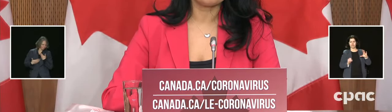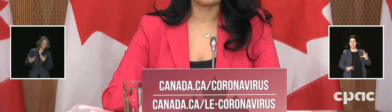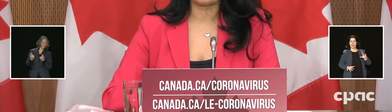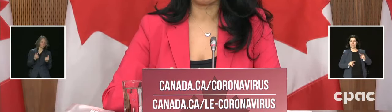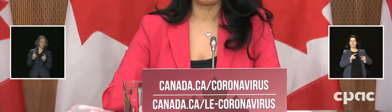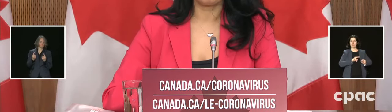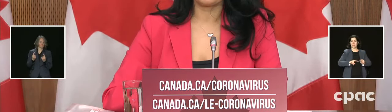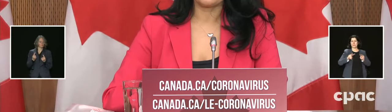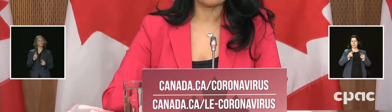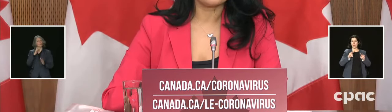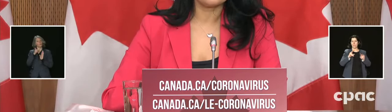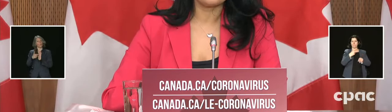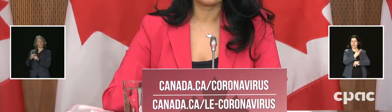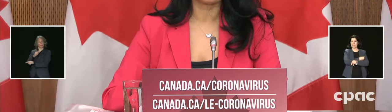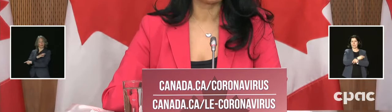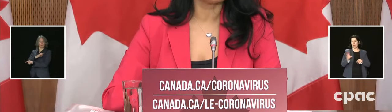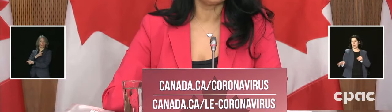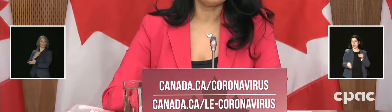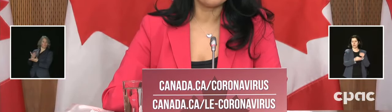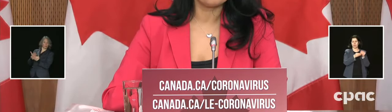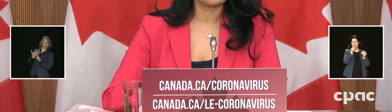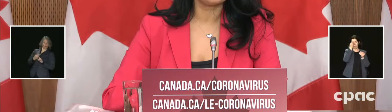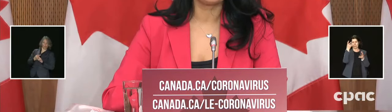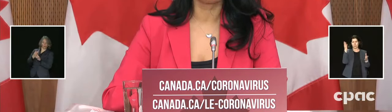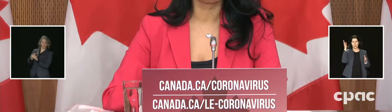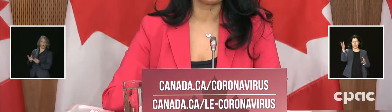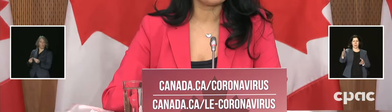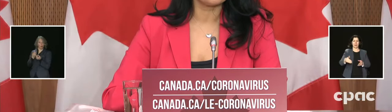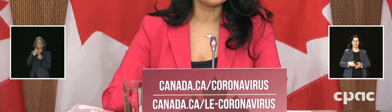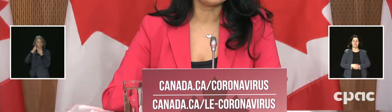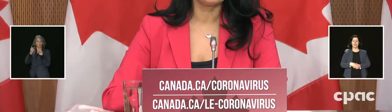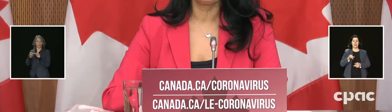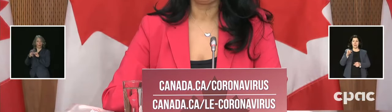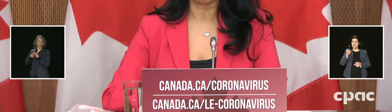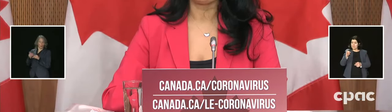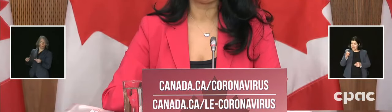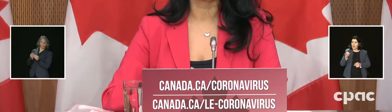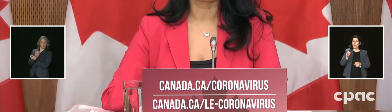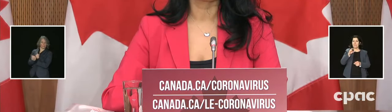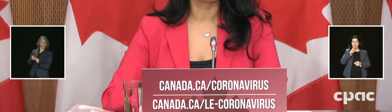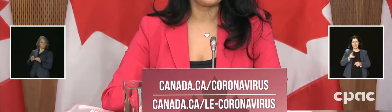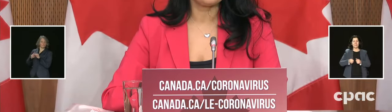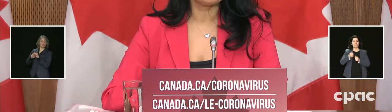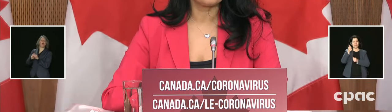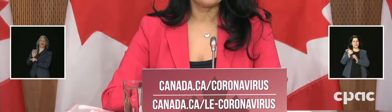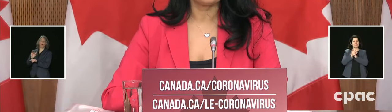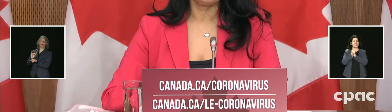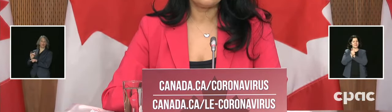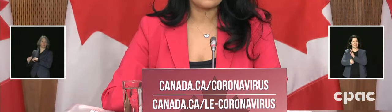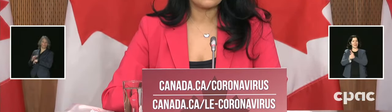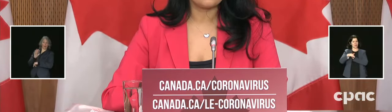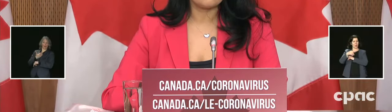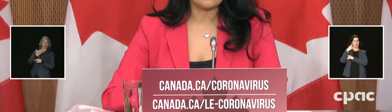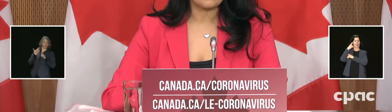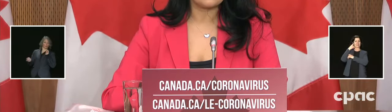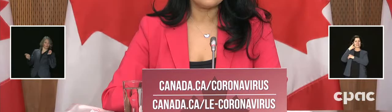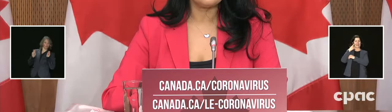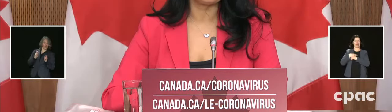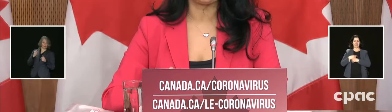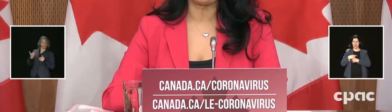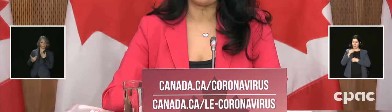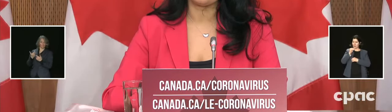that, for example, that the efficacy is higher, the safety profile is better for whatever reason, if we were going to make a change to the utilization of